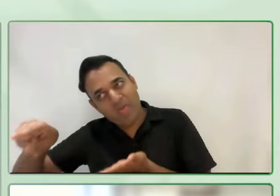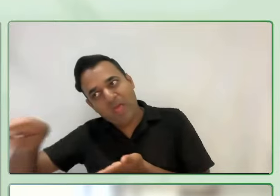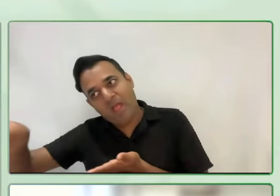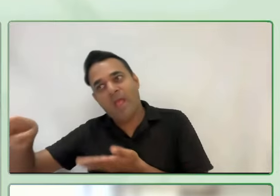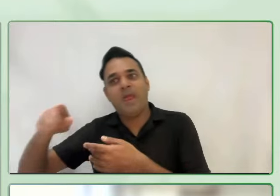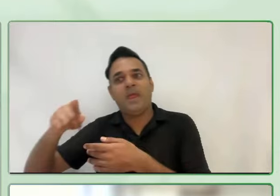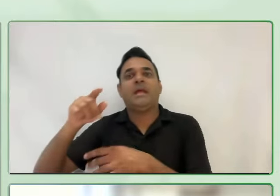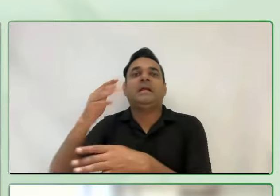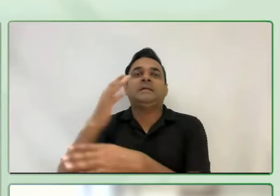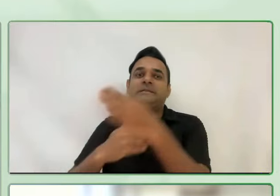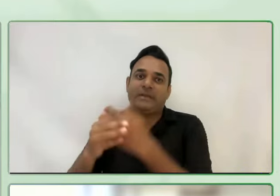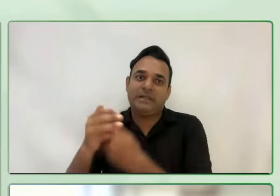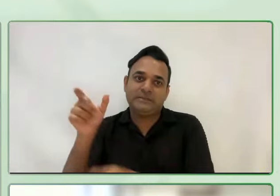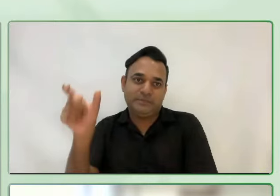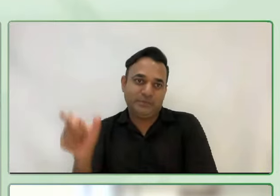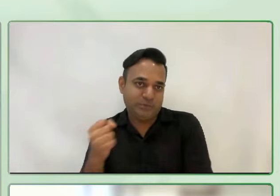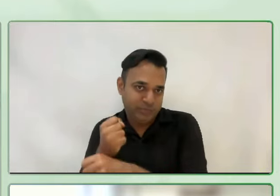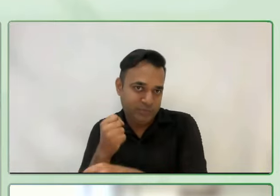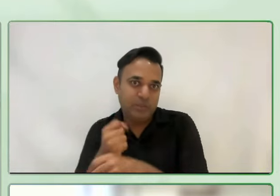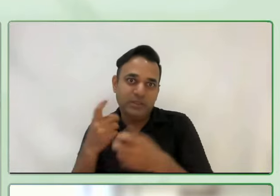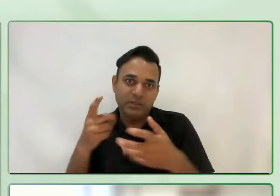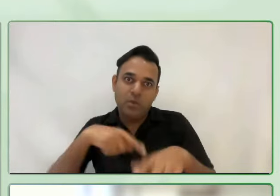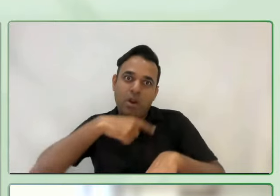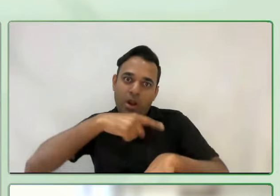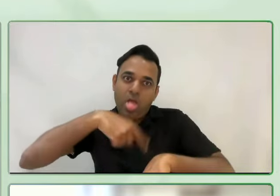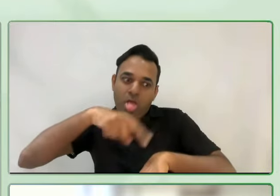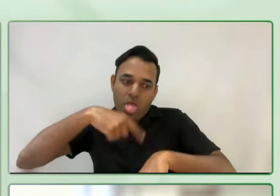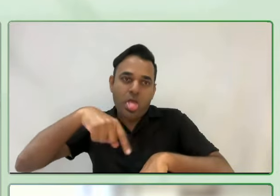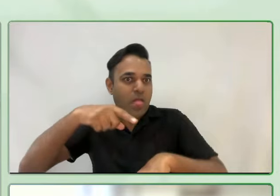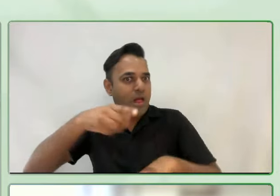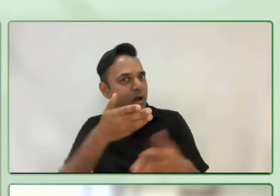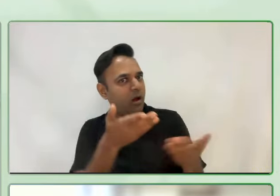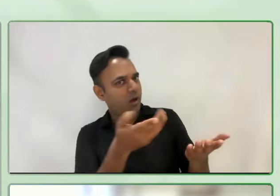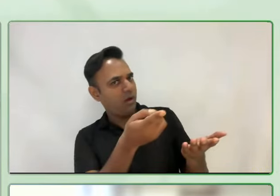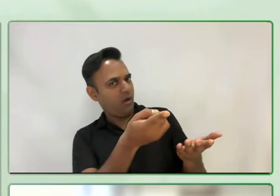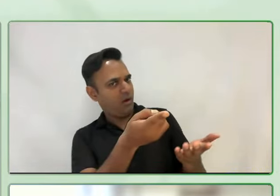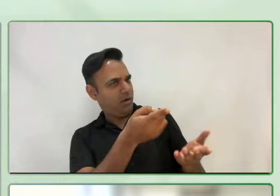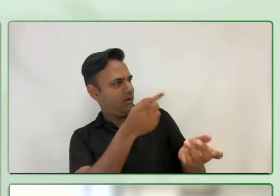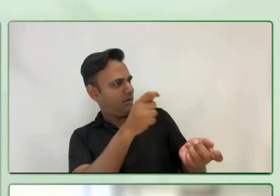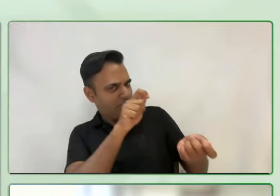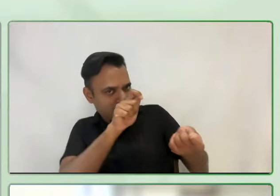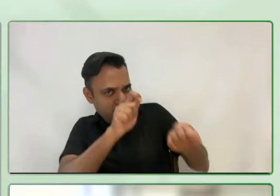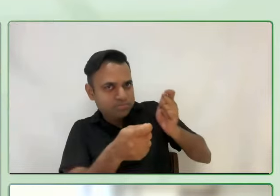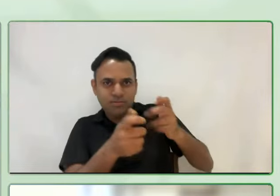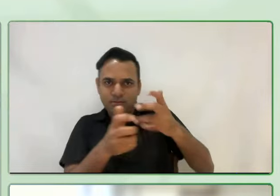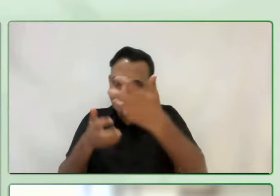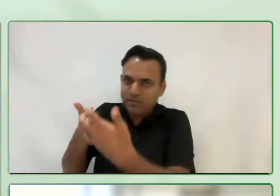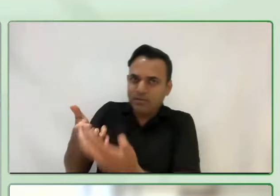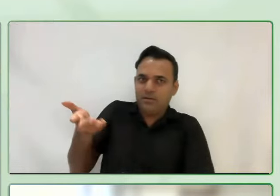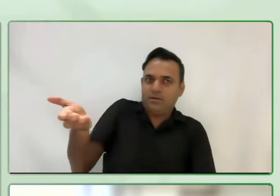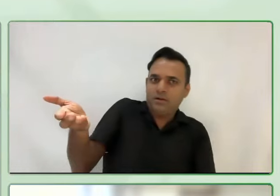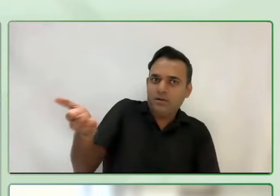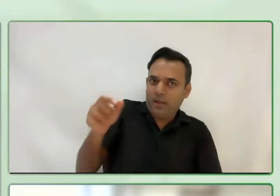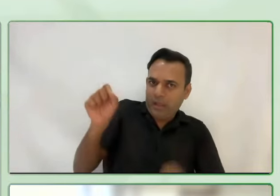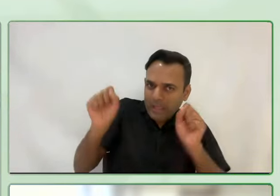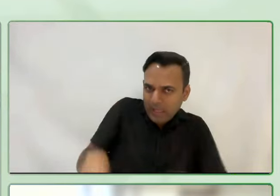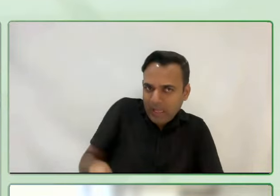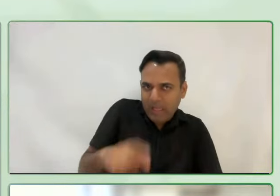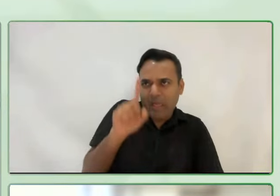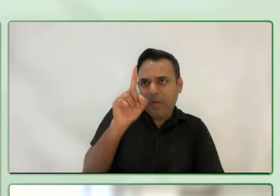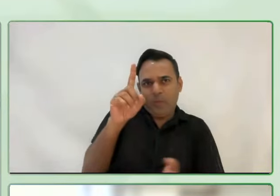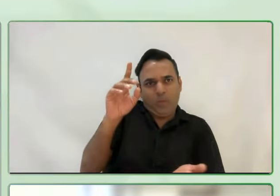new cost center to manage it because you don't have the data that proves you have a problem because it's unmanaged. And so you get